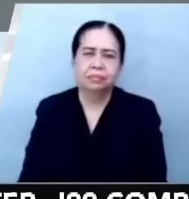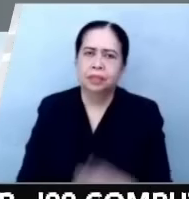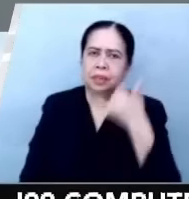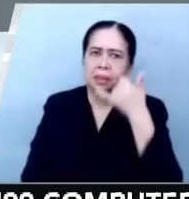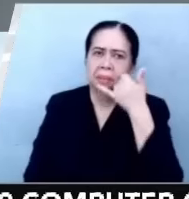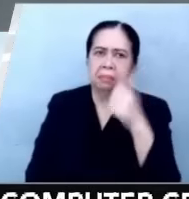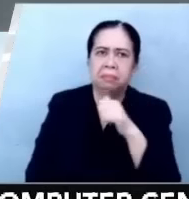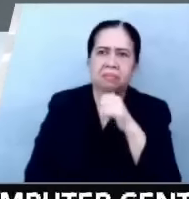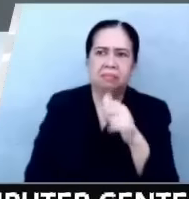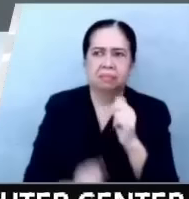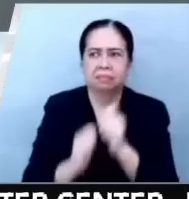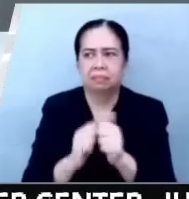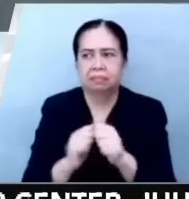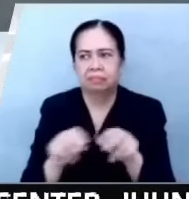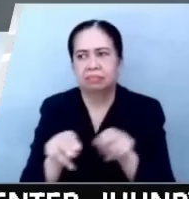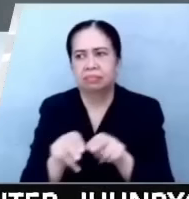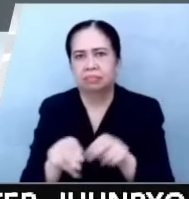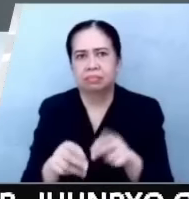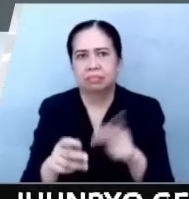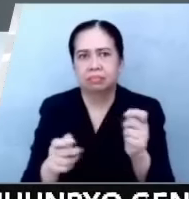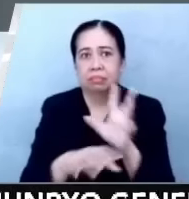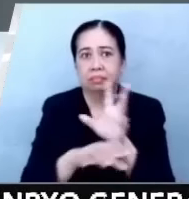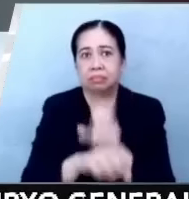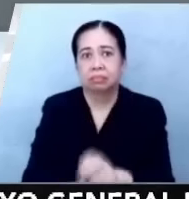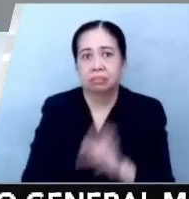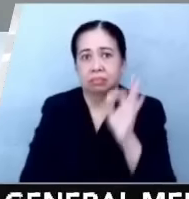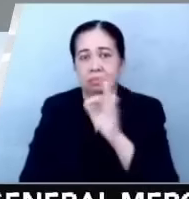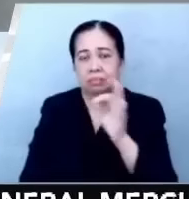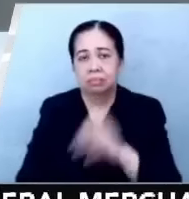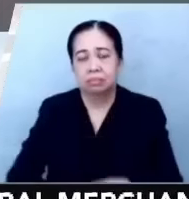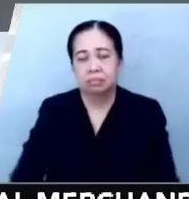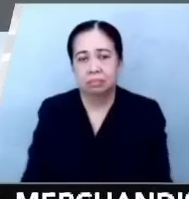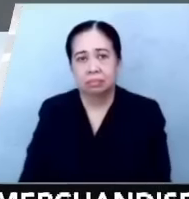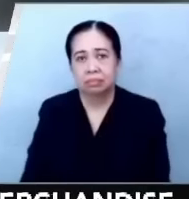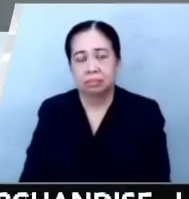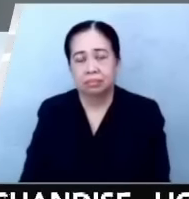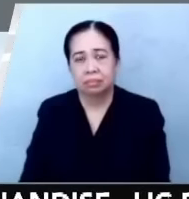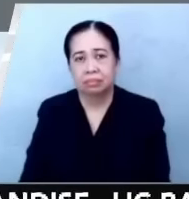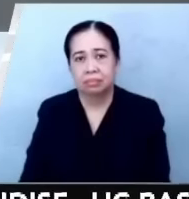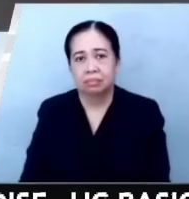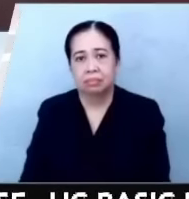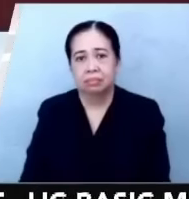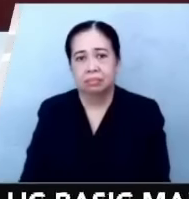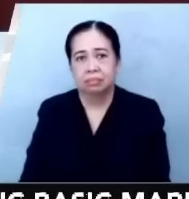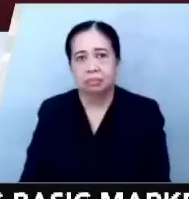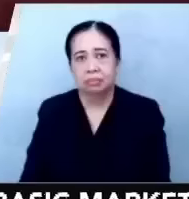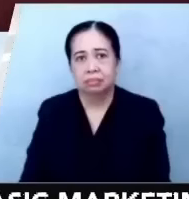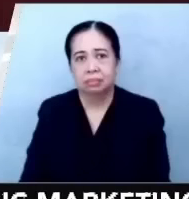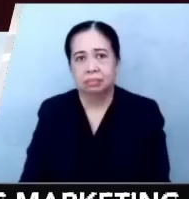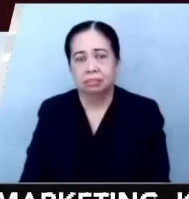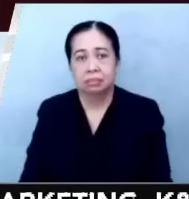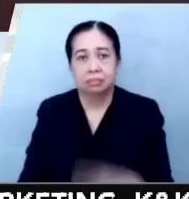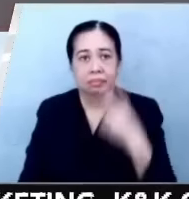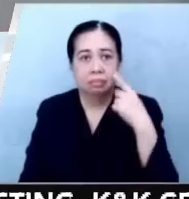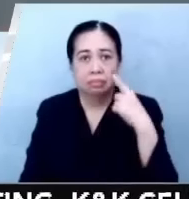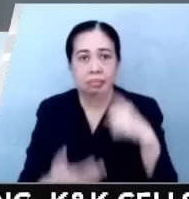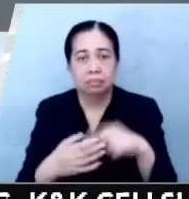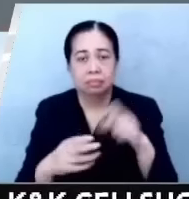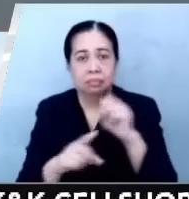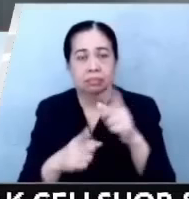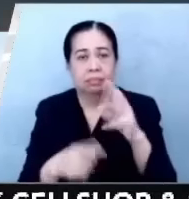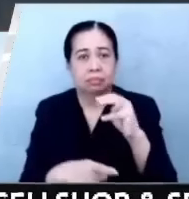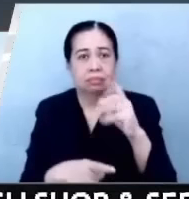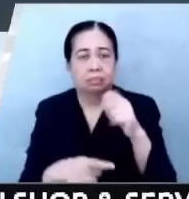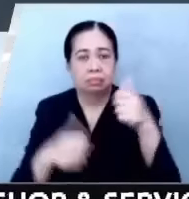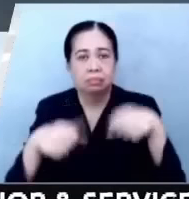manu-normalized in a way na masasana ating mga kababayan Pilipino. If you're going to look at the social media comments, sir, no? Para